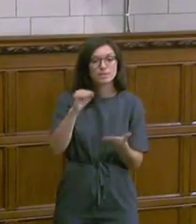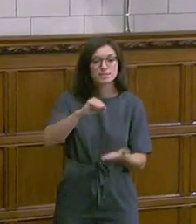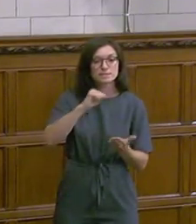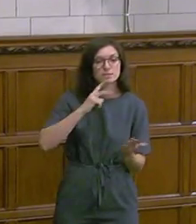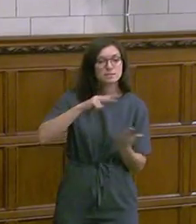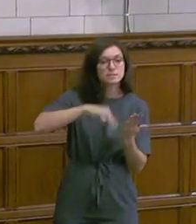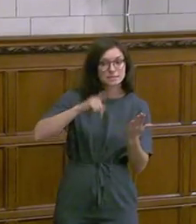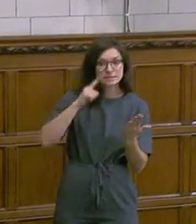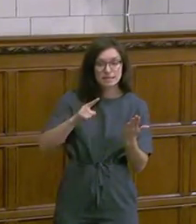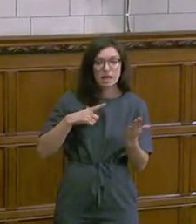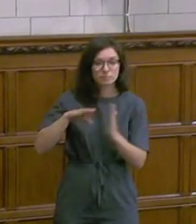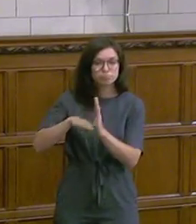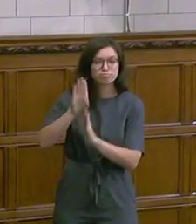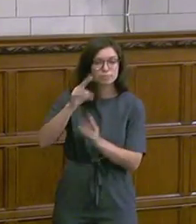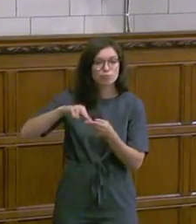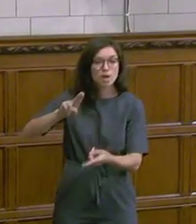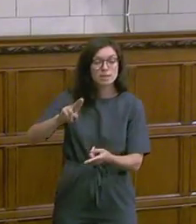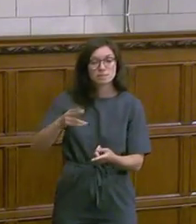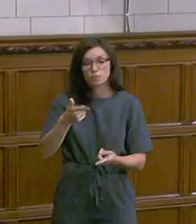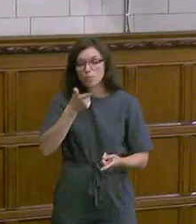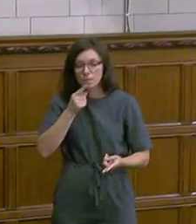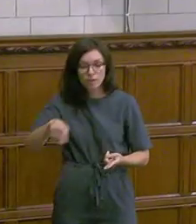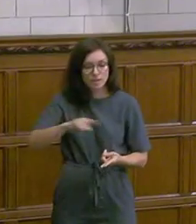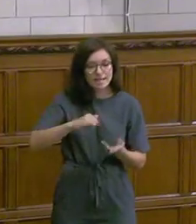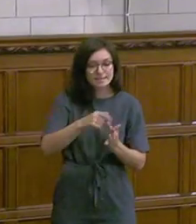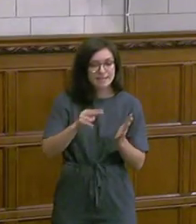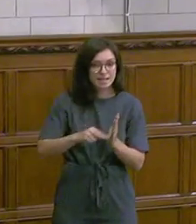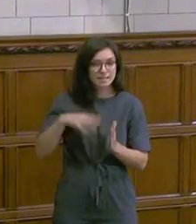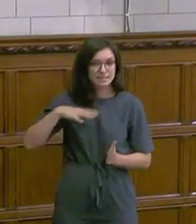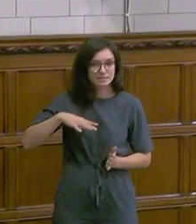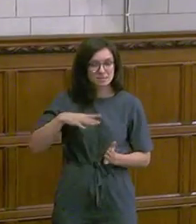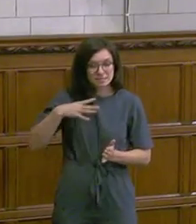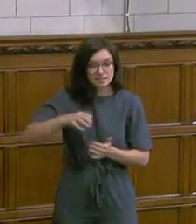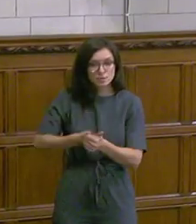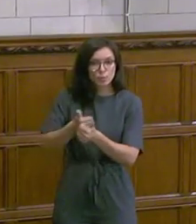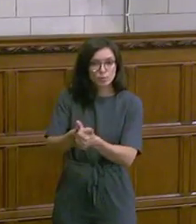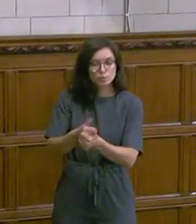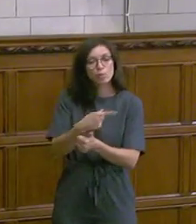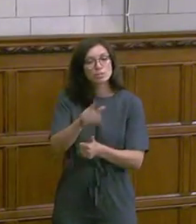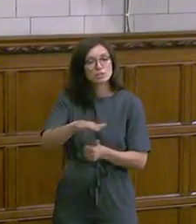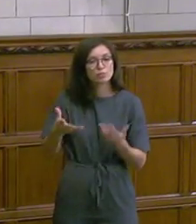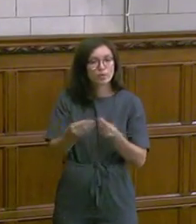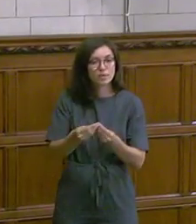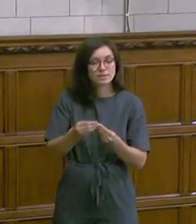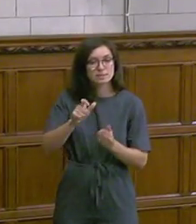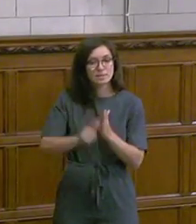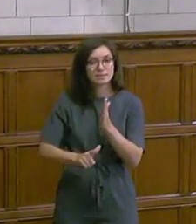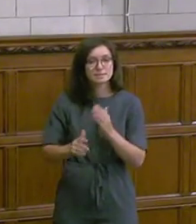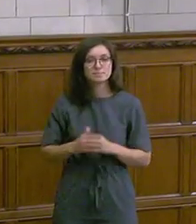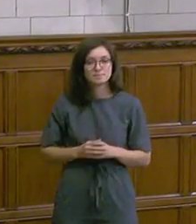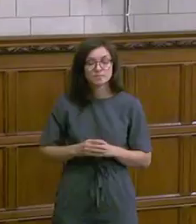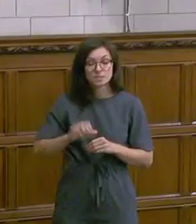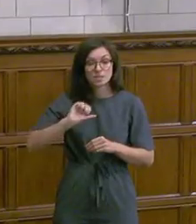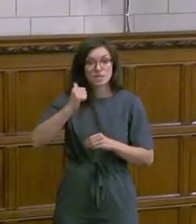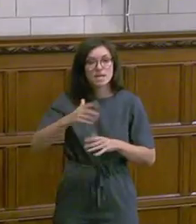unprecedented rise in demand for support from children with special educational needs and disabilities. As we head towards the next